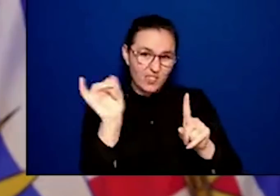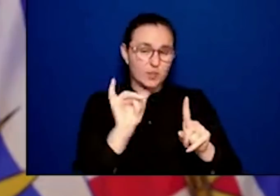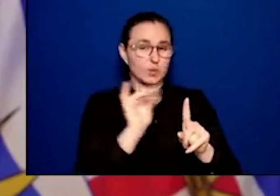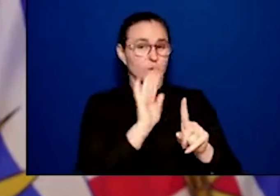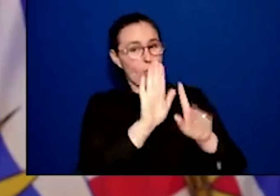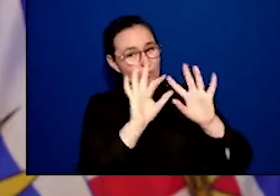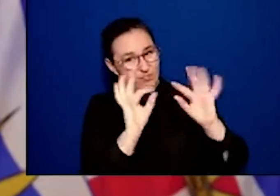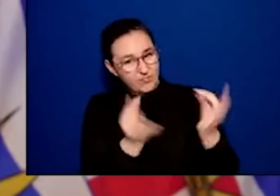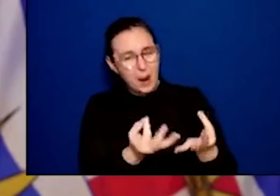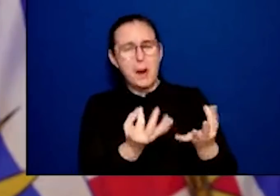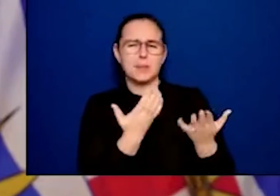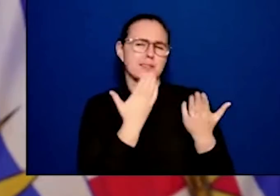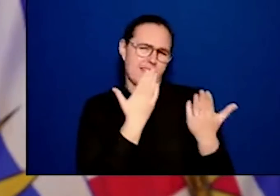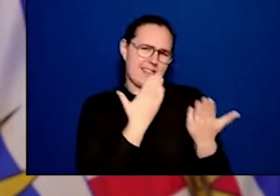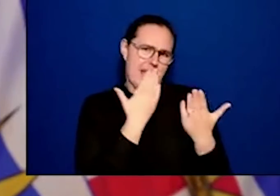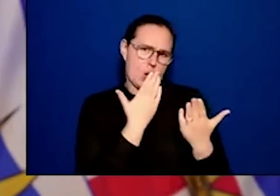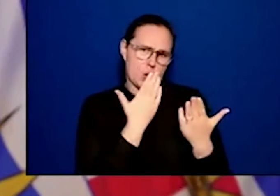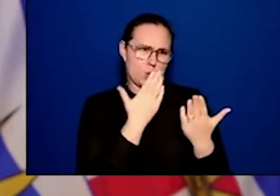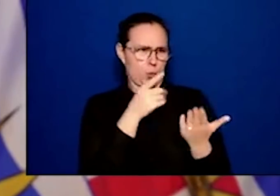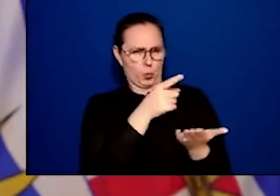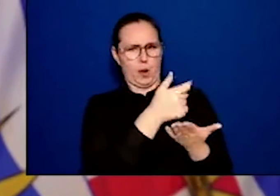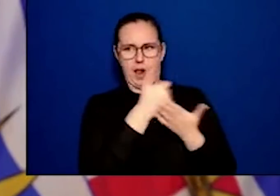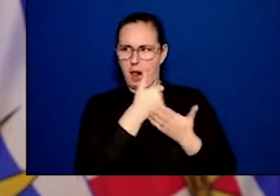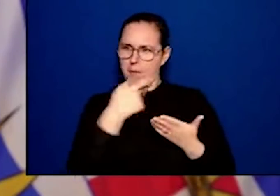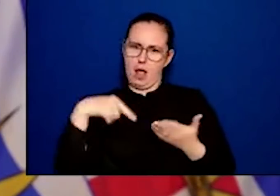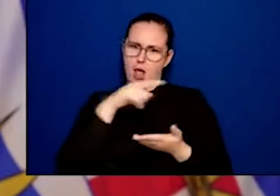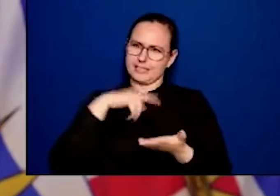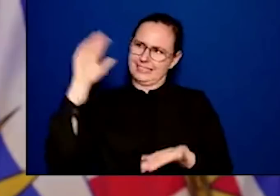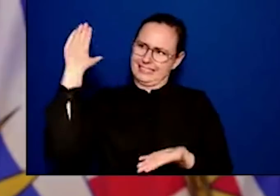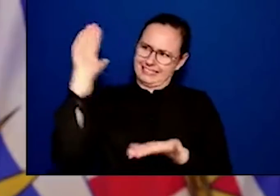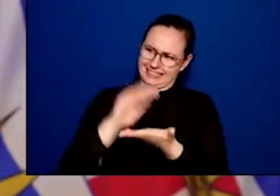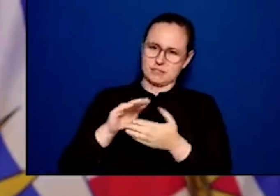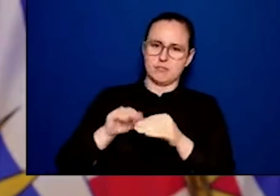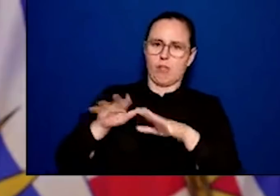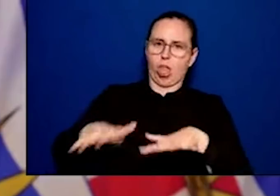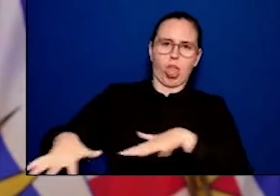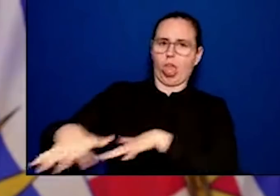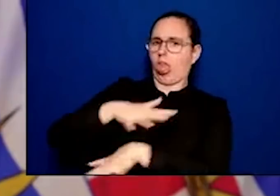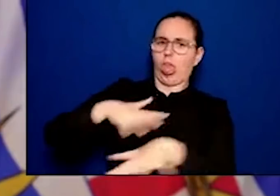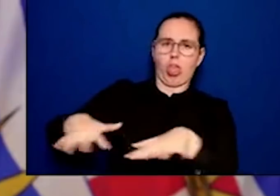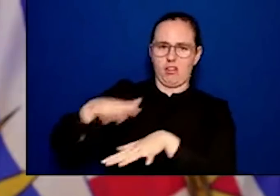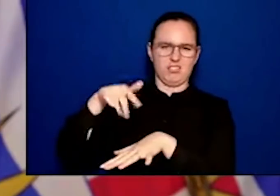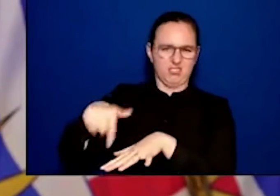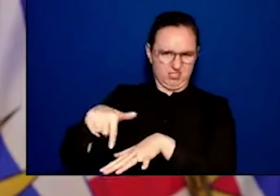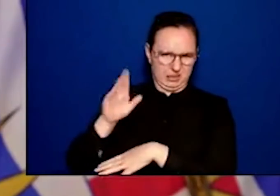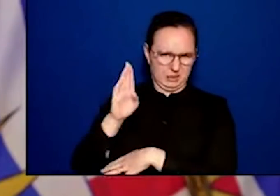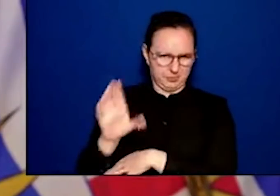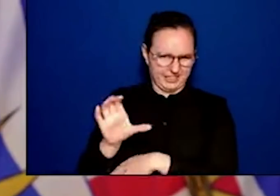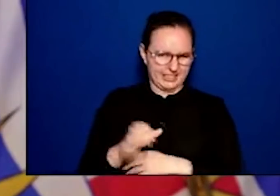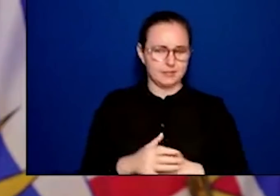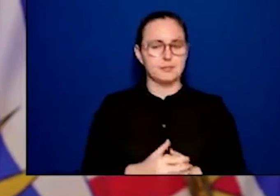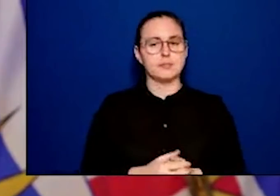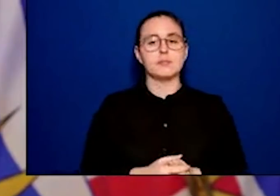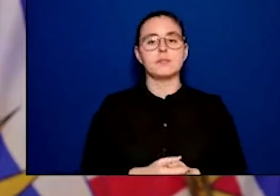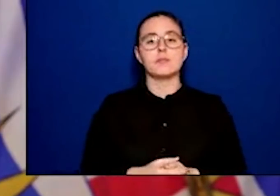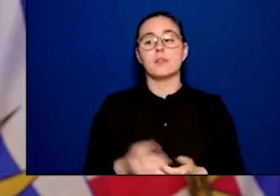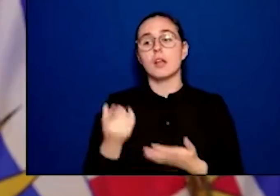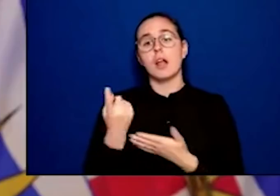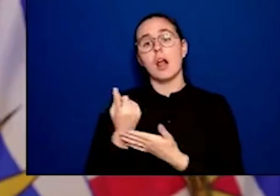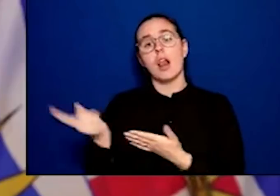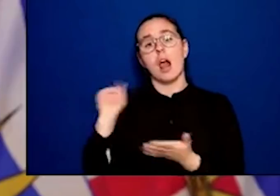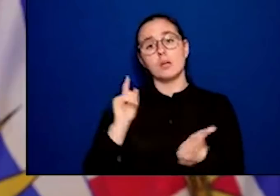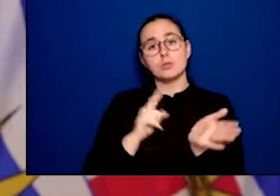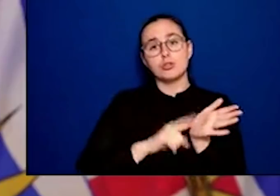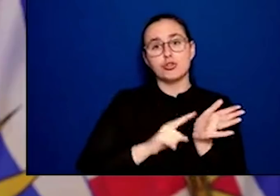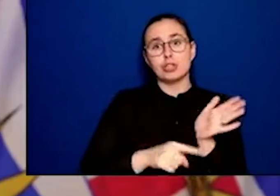have helped to reduce the spread of this virus in BC, and the data that we presented last week show that these combinations work and work